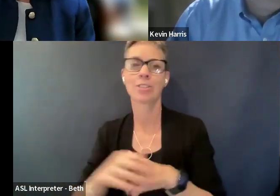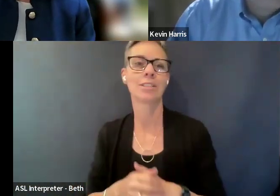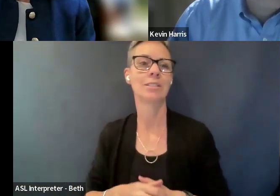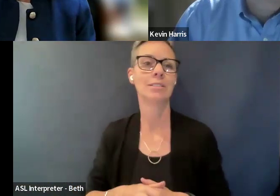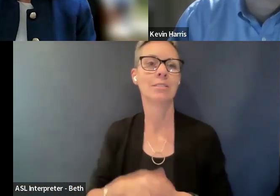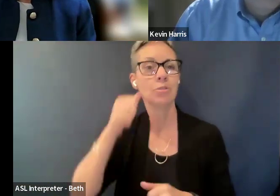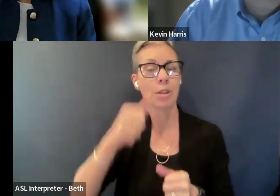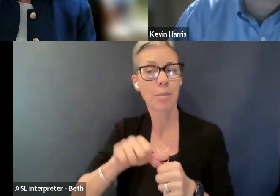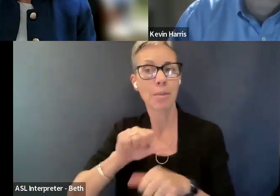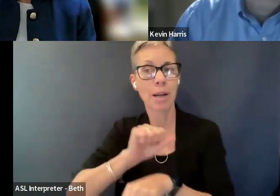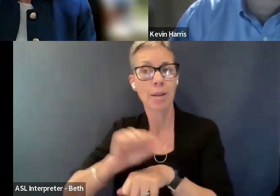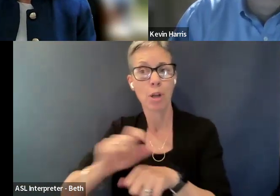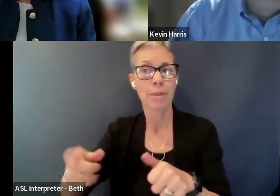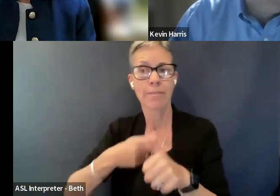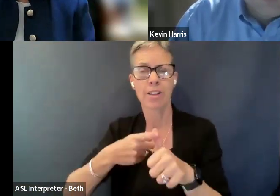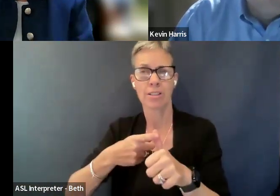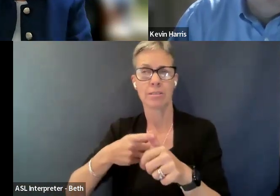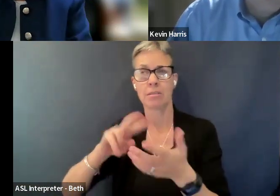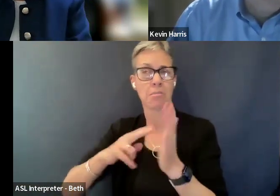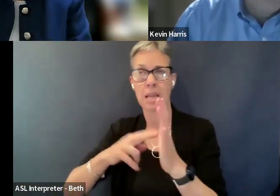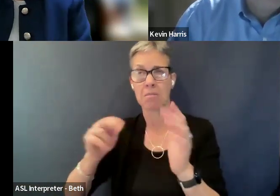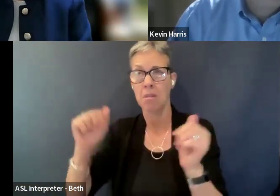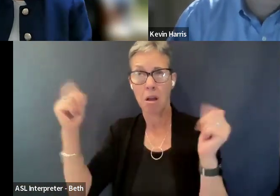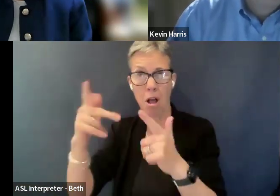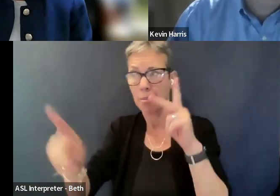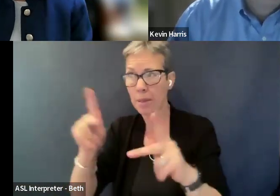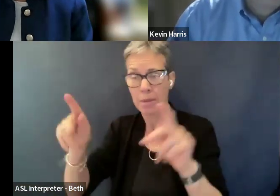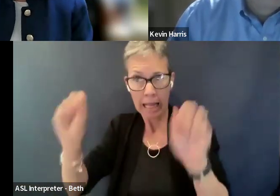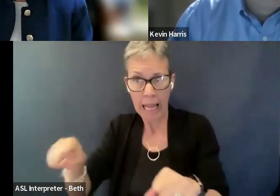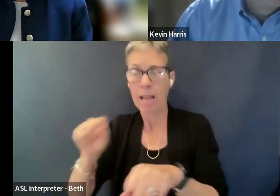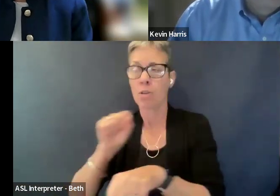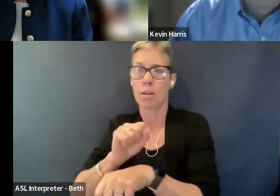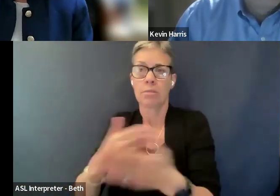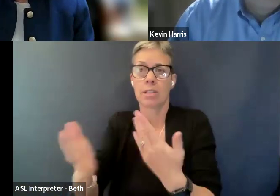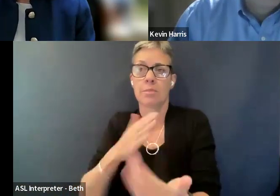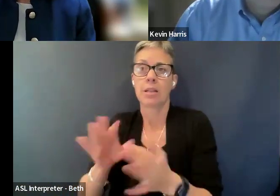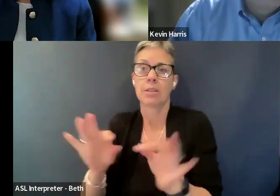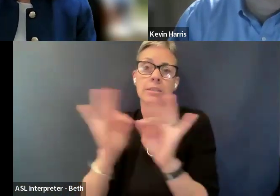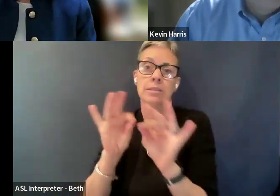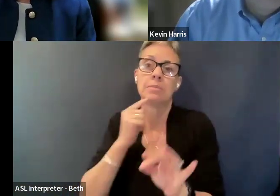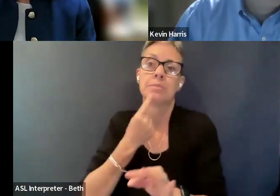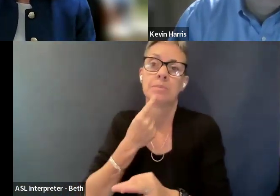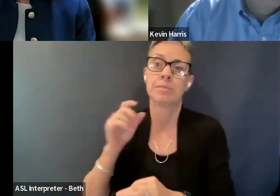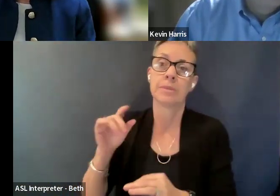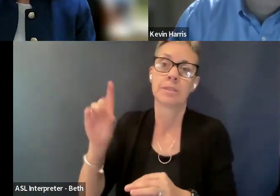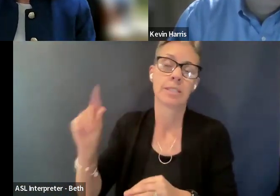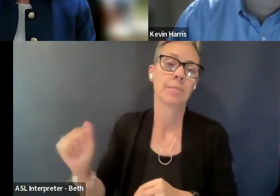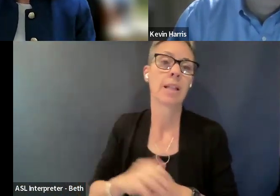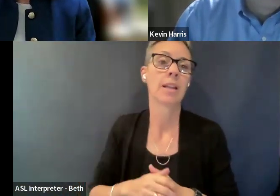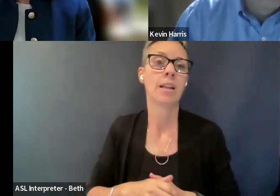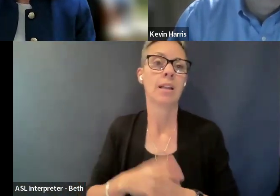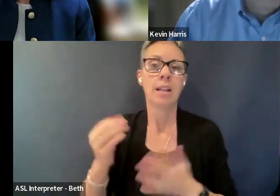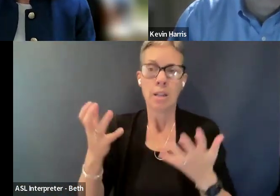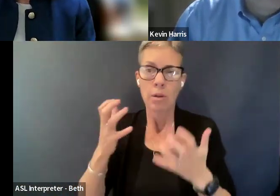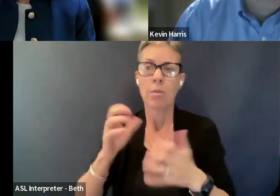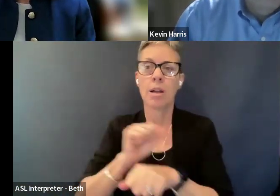employment first. It's the idea that everyone can work, even those with significant disabilities. So implement employment first policies that prioritize competitive